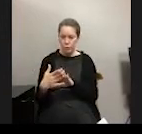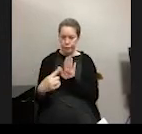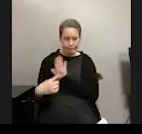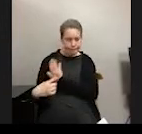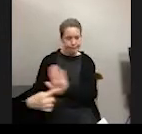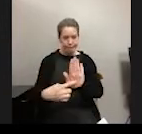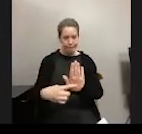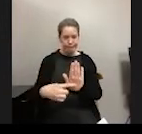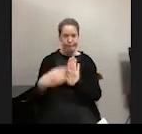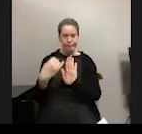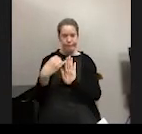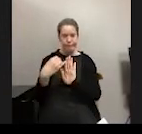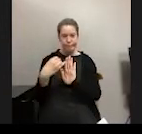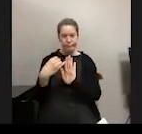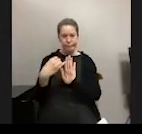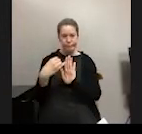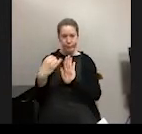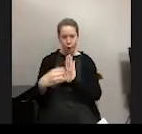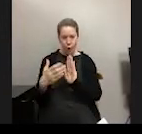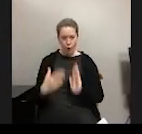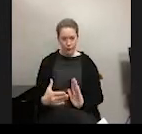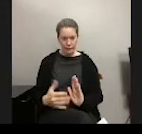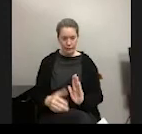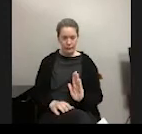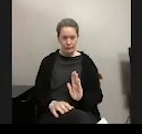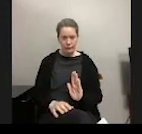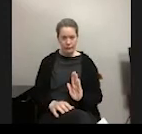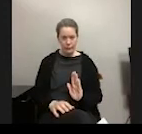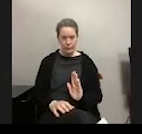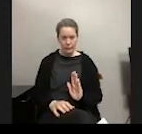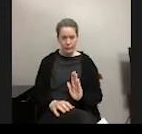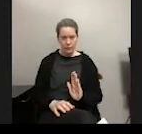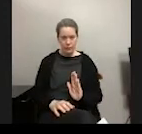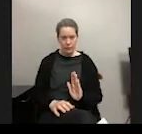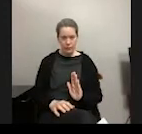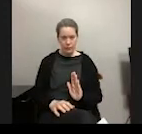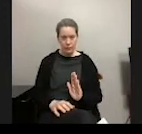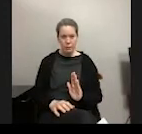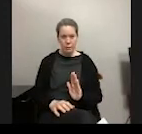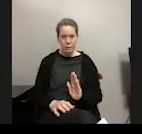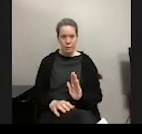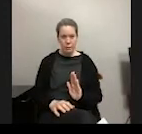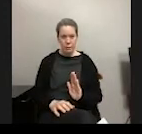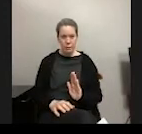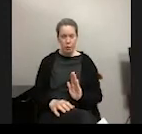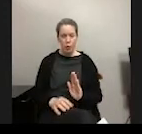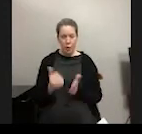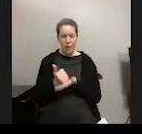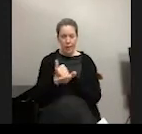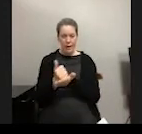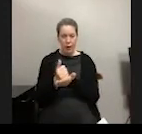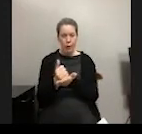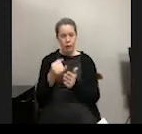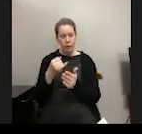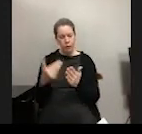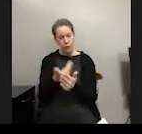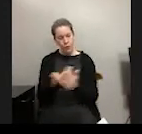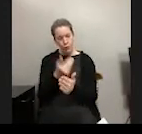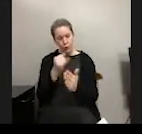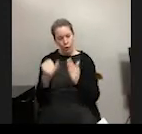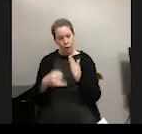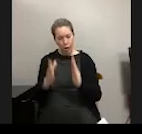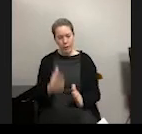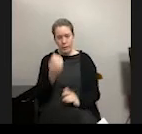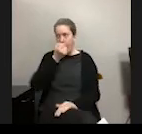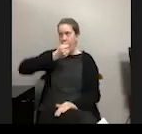the bureaucracy getting in the way. In order to advance their career. So they understand what they need to do next time they need to do a project like that. So